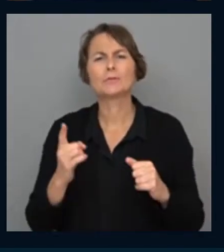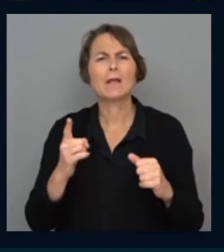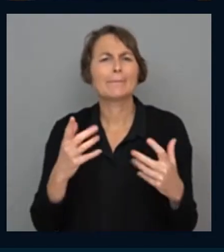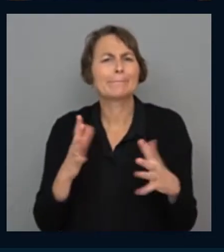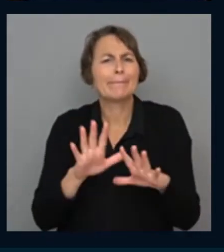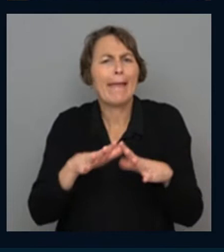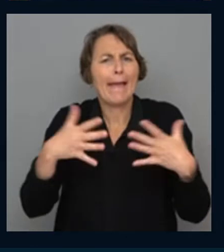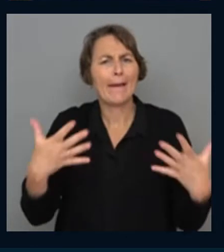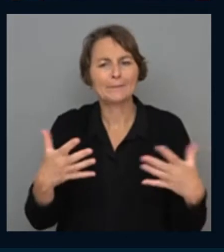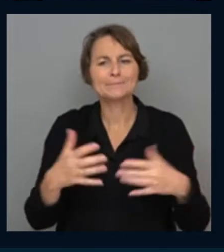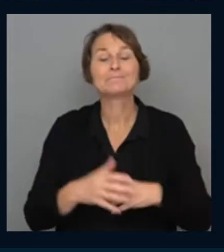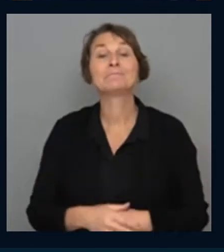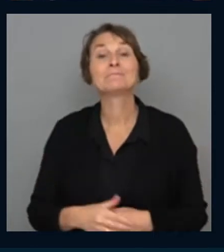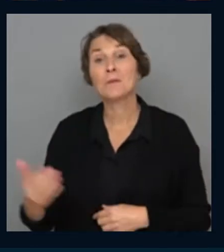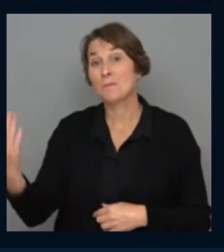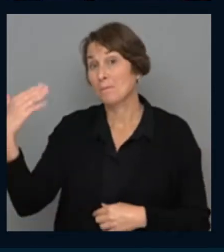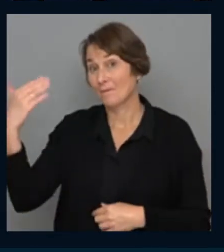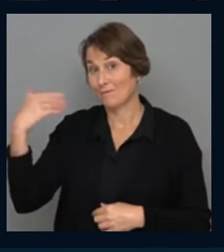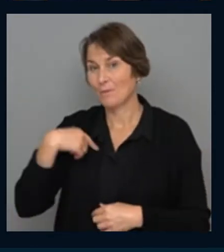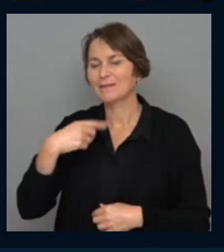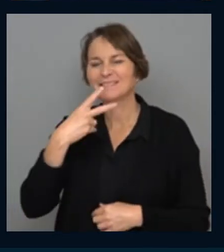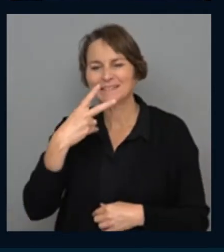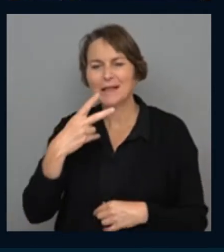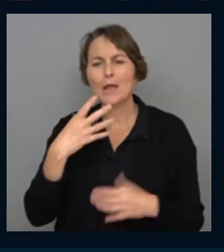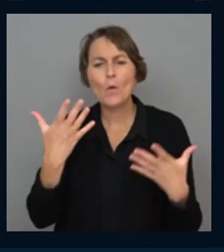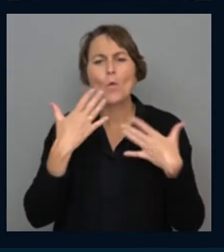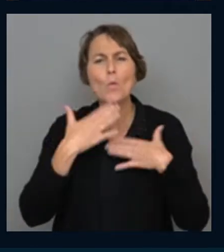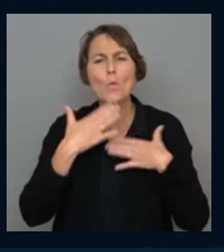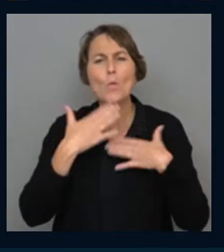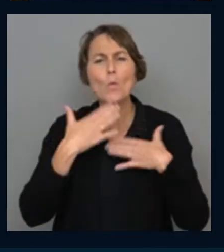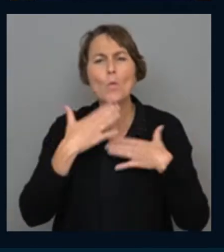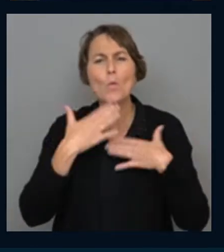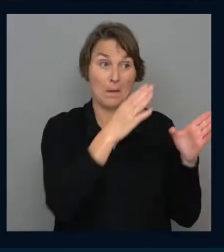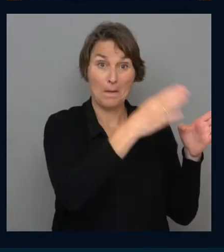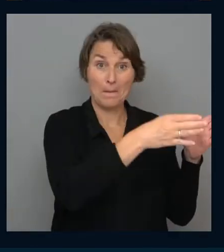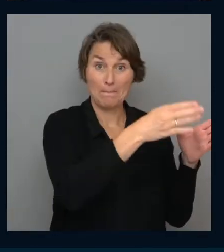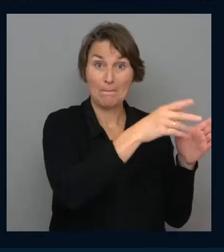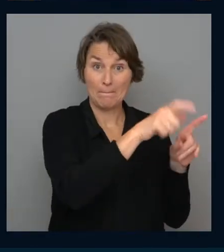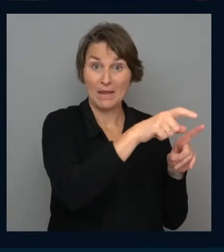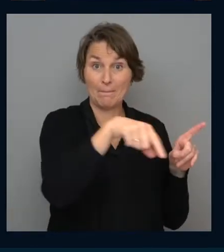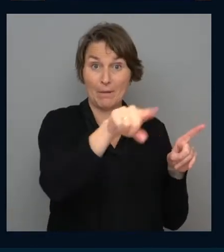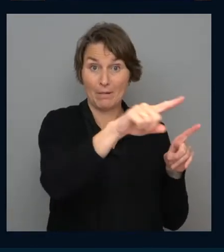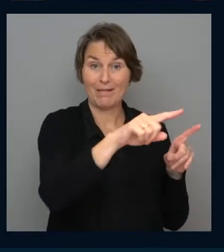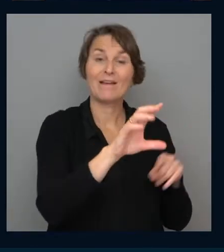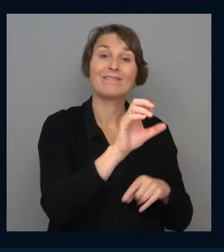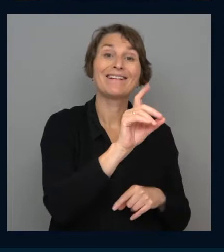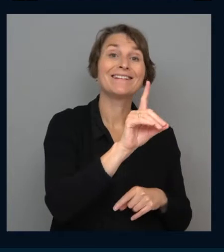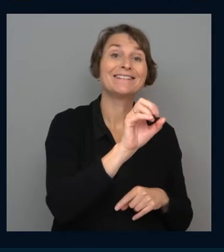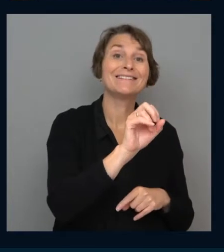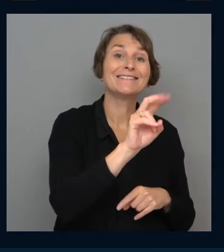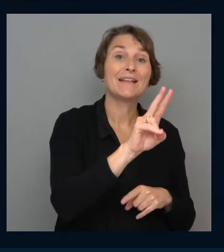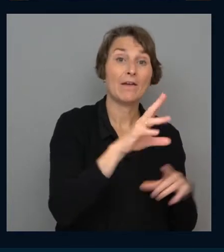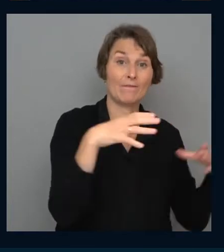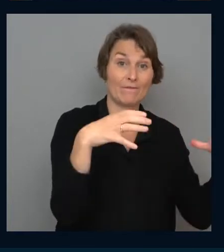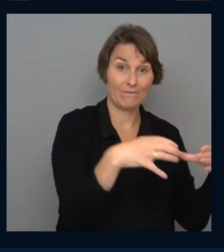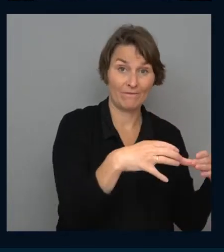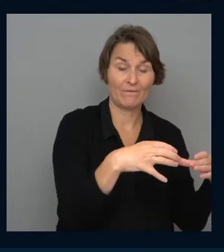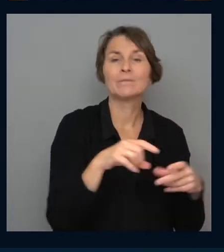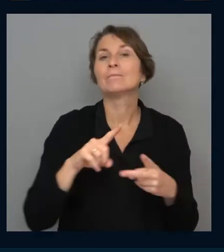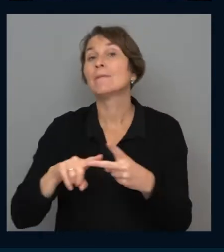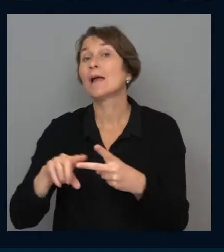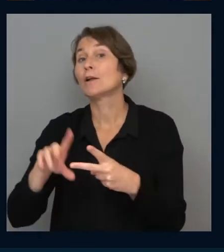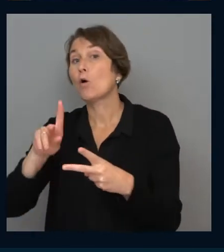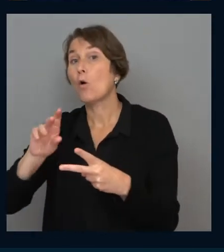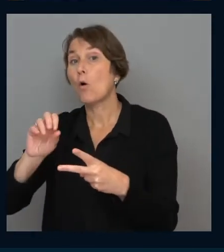told you we're going to work on this people side of, we have our dev team and our ops team, and we need to work together to deploy and share the load of